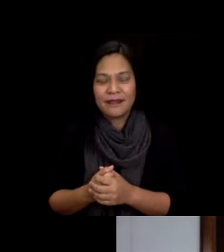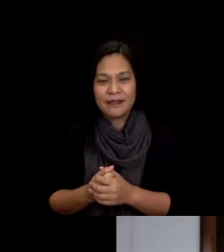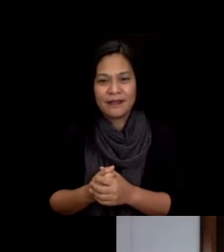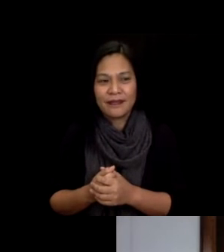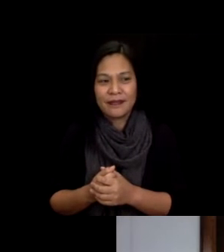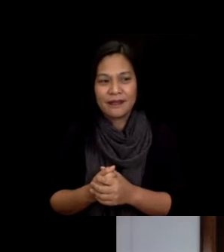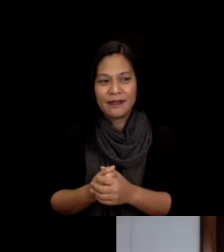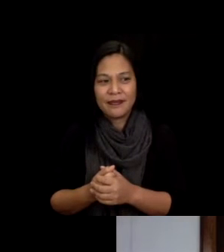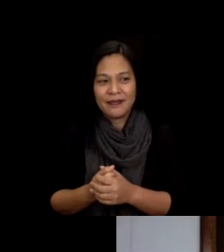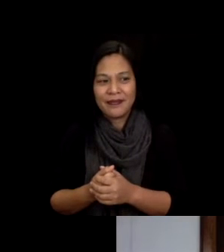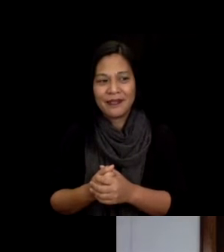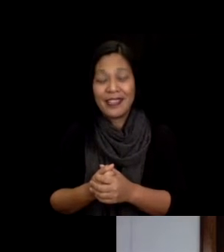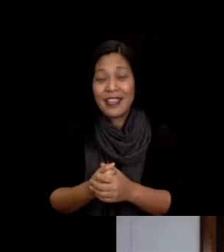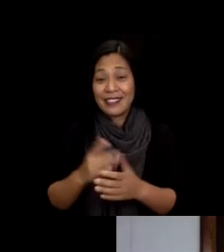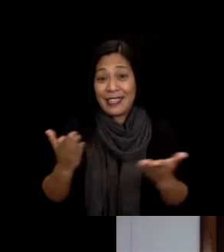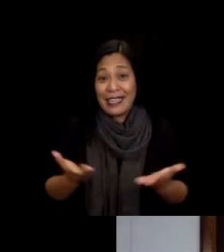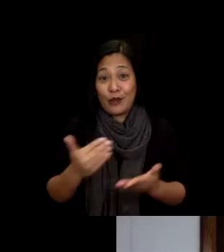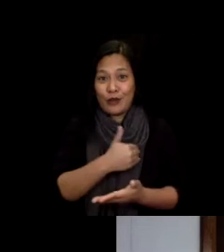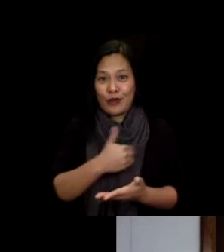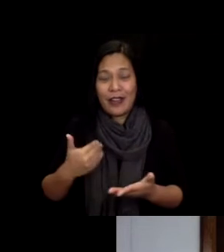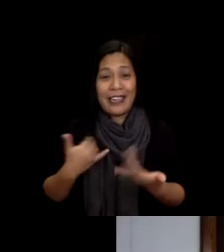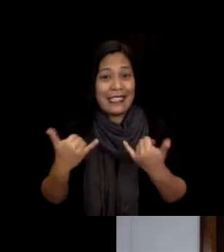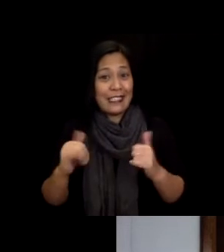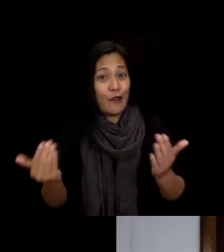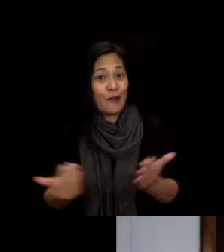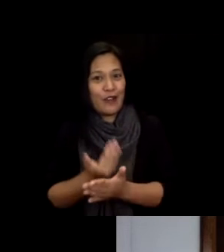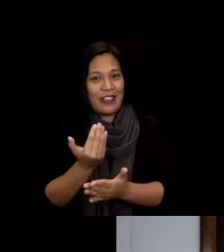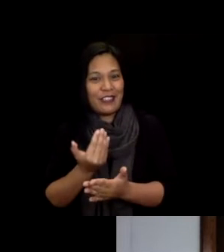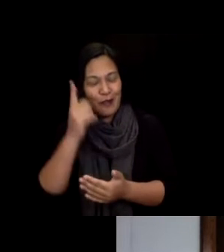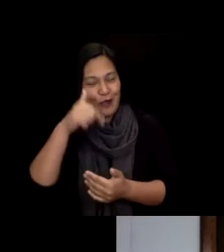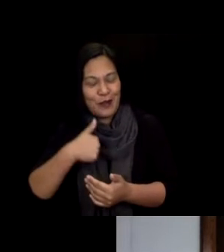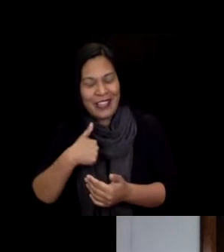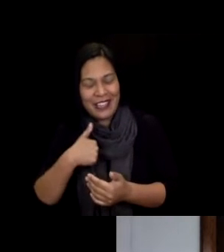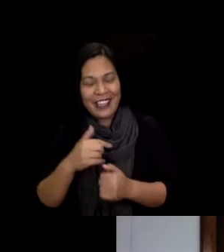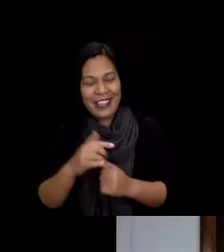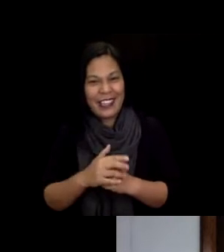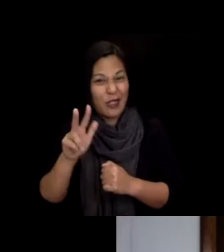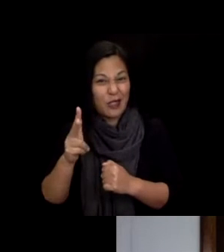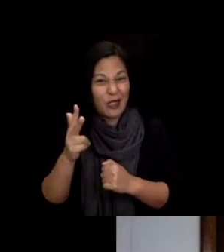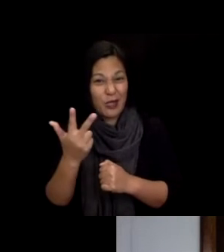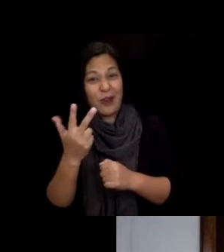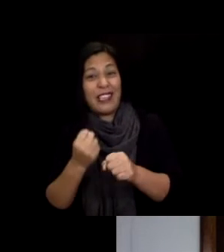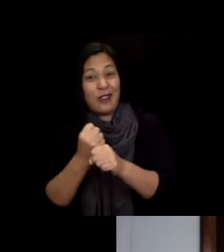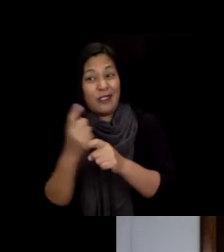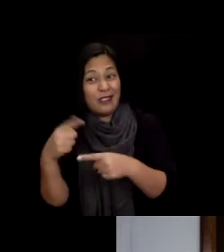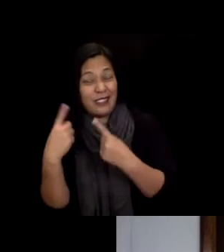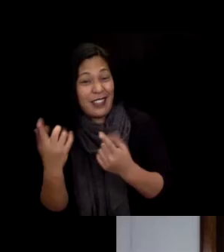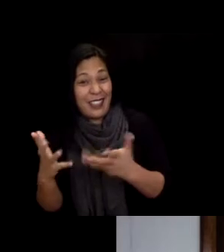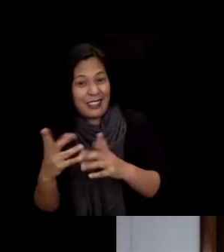I'm still very fresh here. It's been 3 years and 1.5 of them have been during COVID.